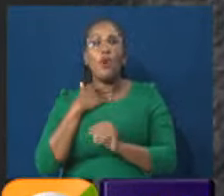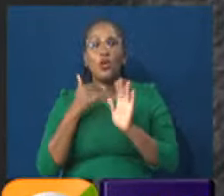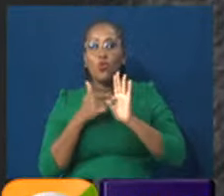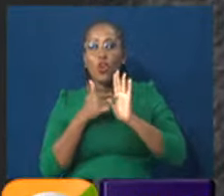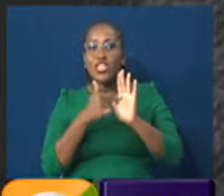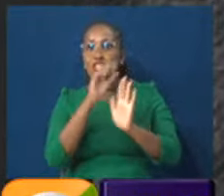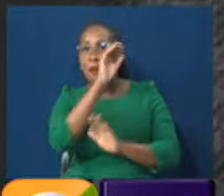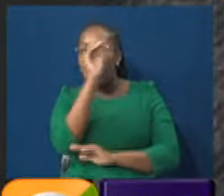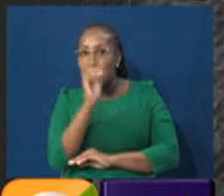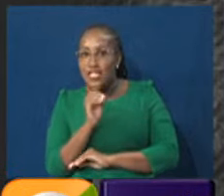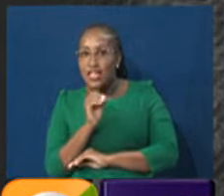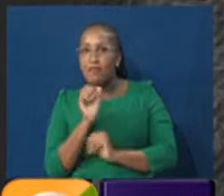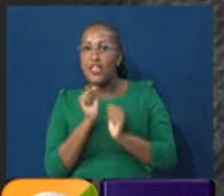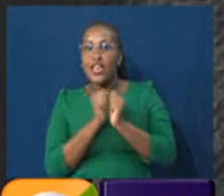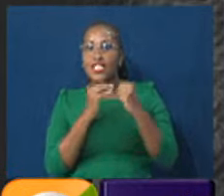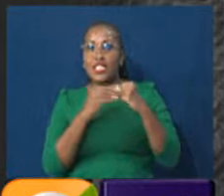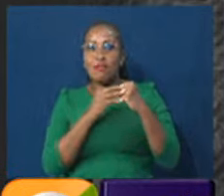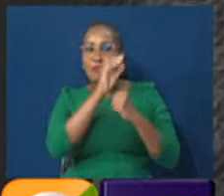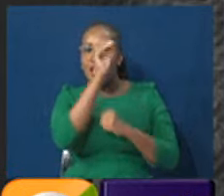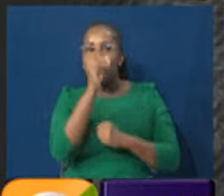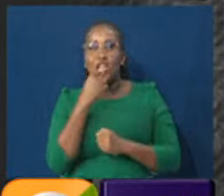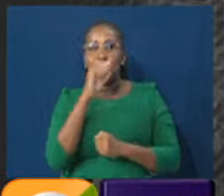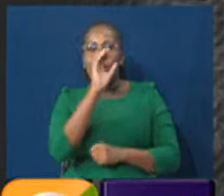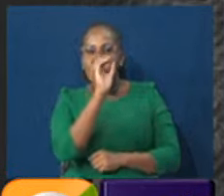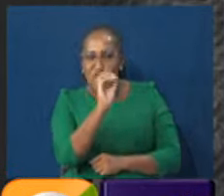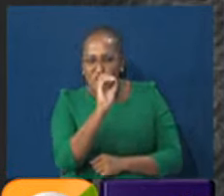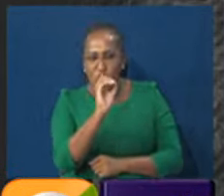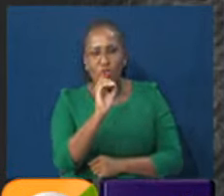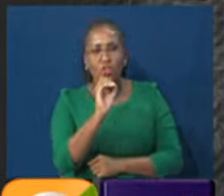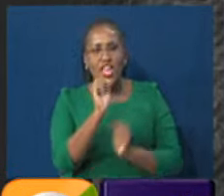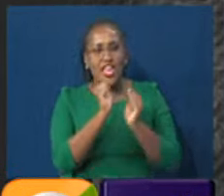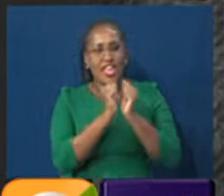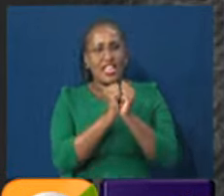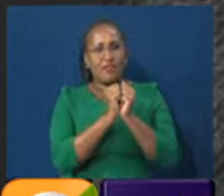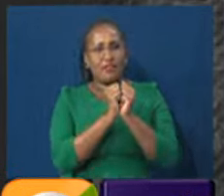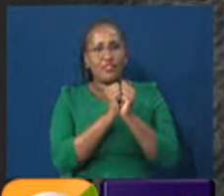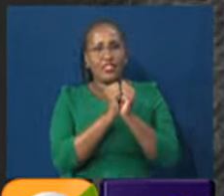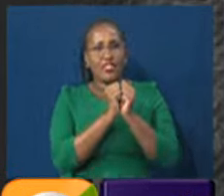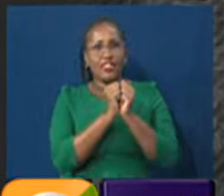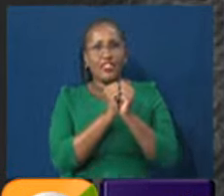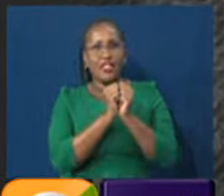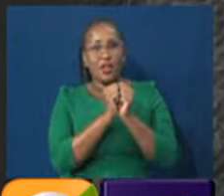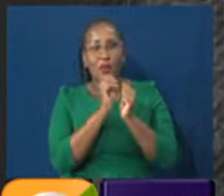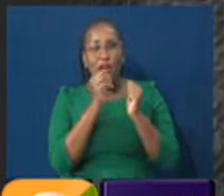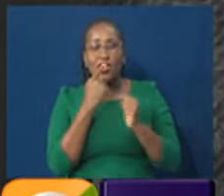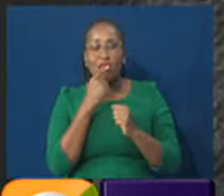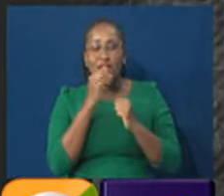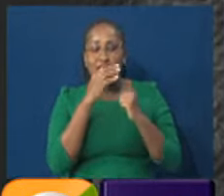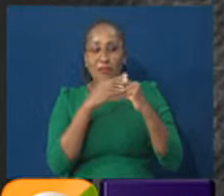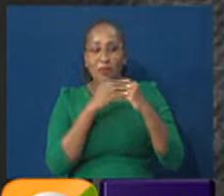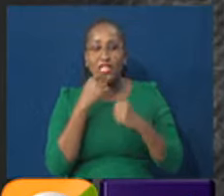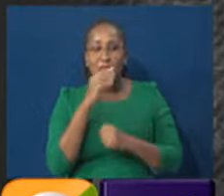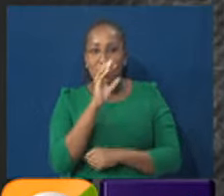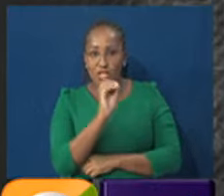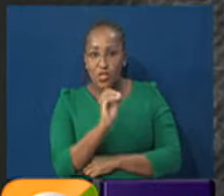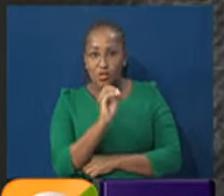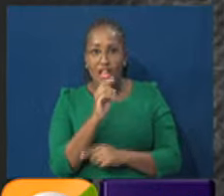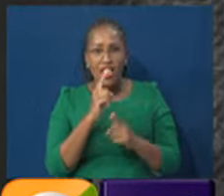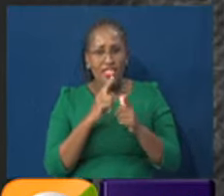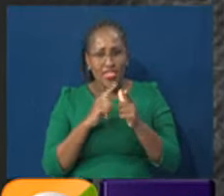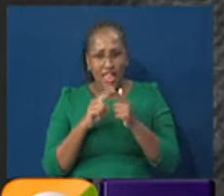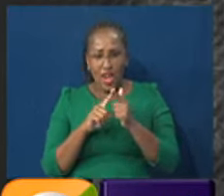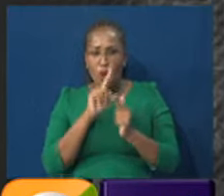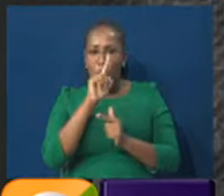percentages, 18% said 0. Hakuna hadi yoyote imetekelezwa hata kiasi. And then score